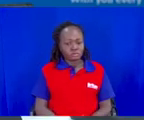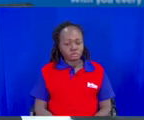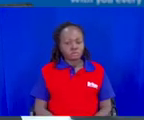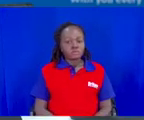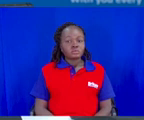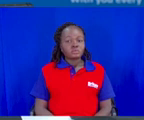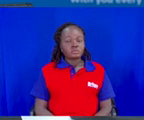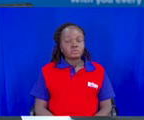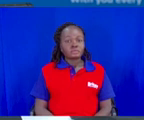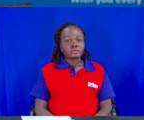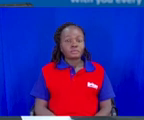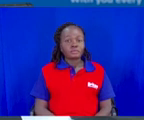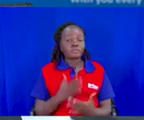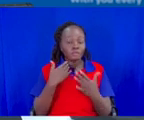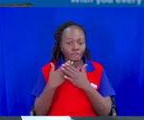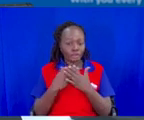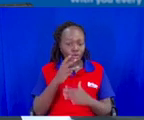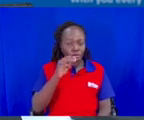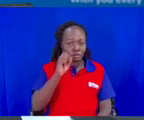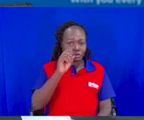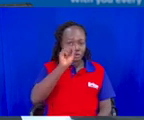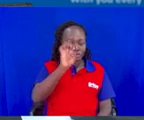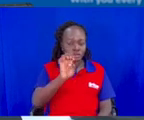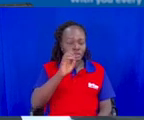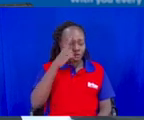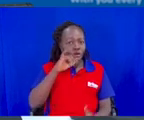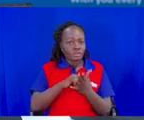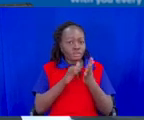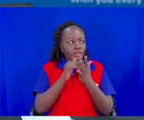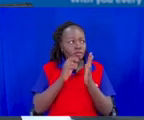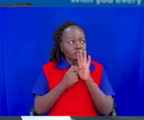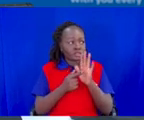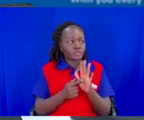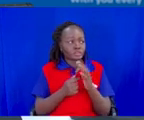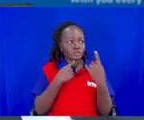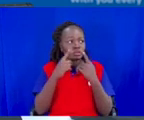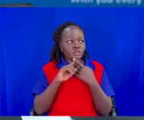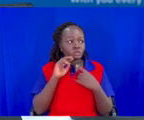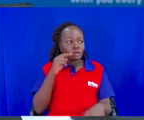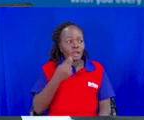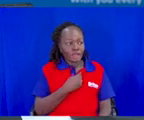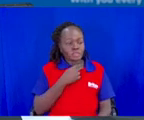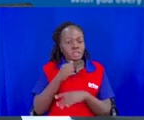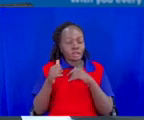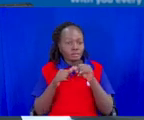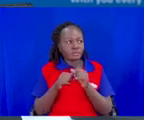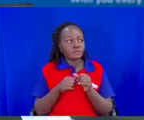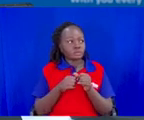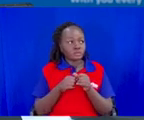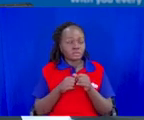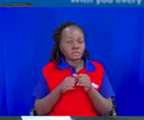Thank you very much, Mr. Mose, for that presentation, talking to us about the